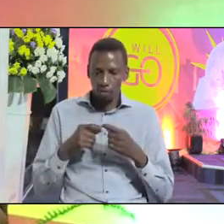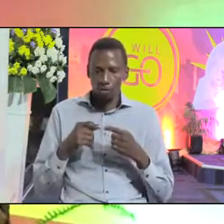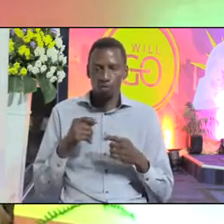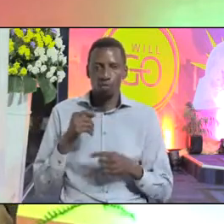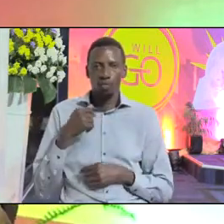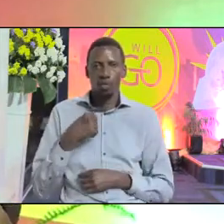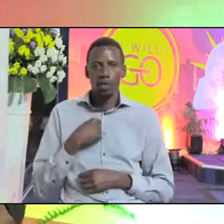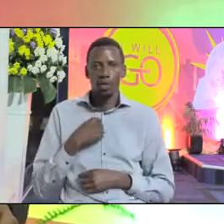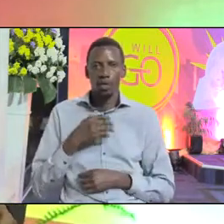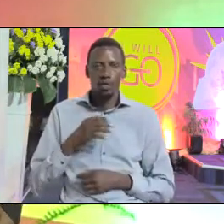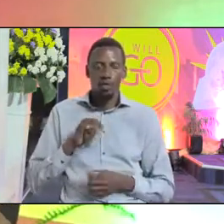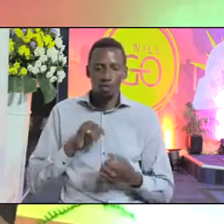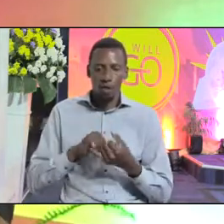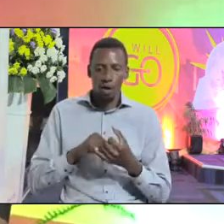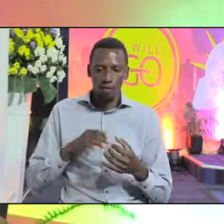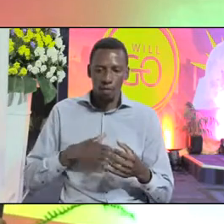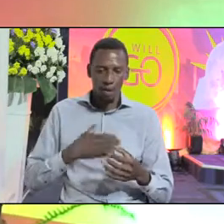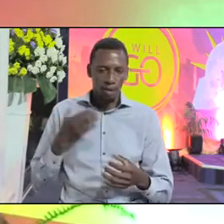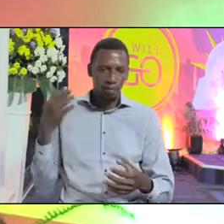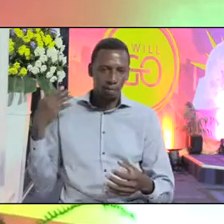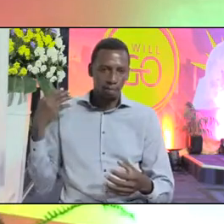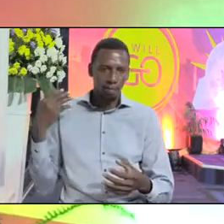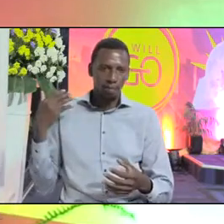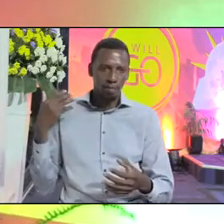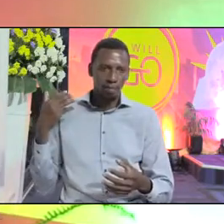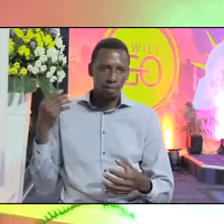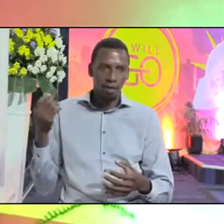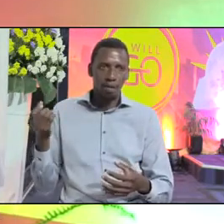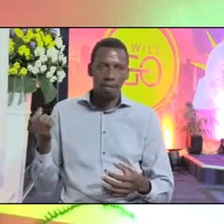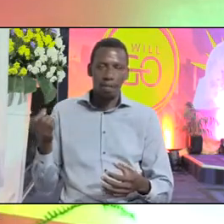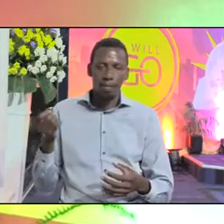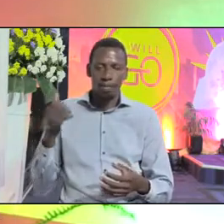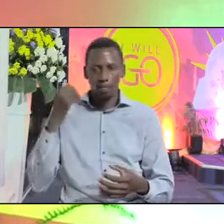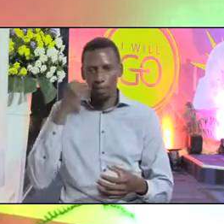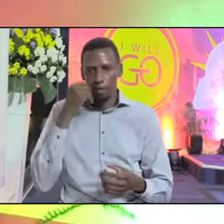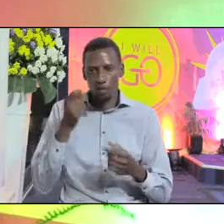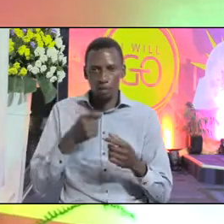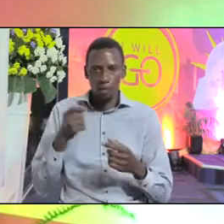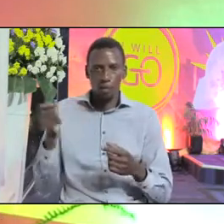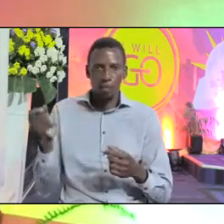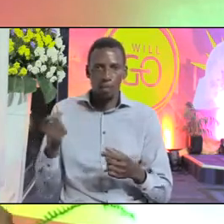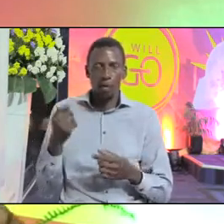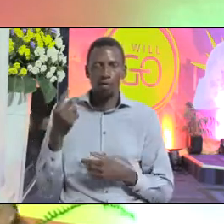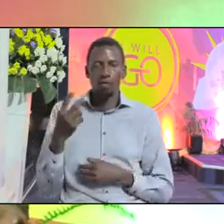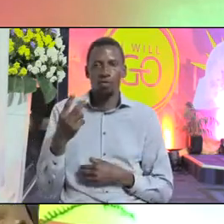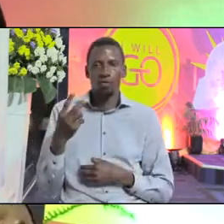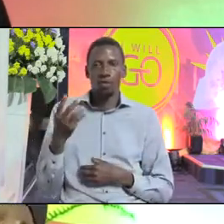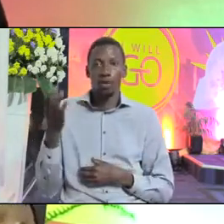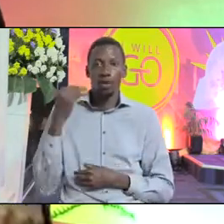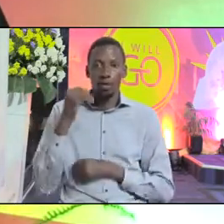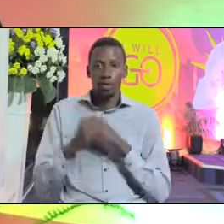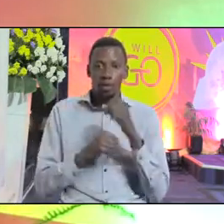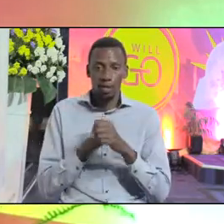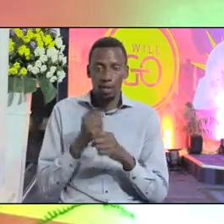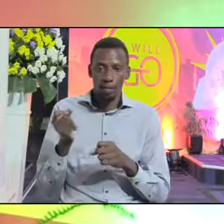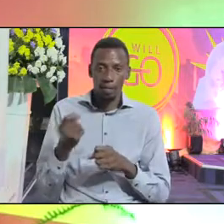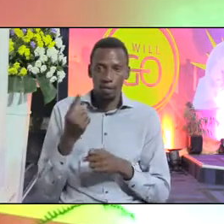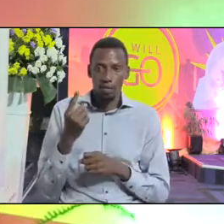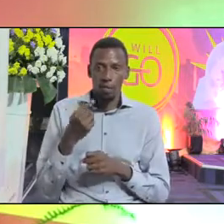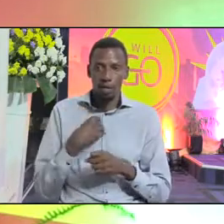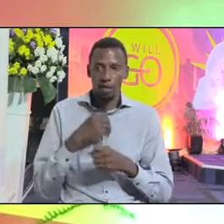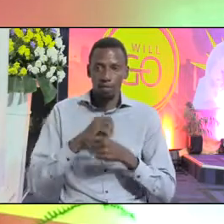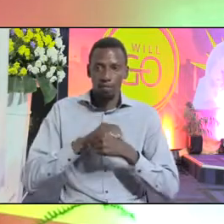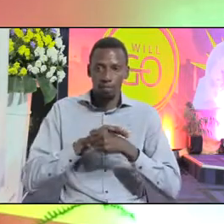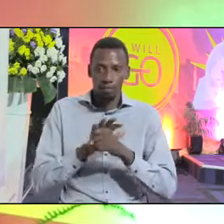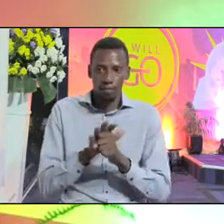been sick since February. She had COVID last year, January, and did not know